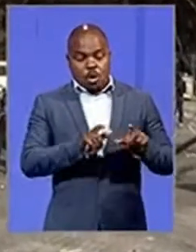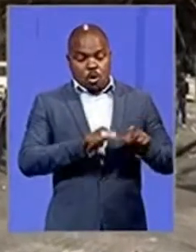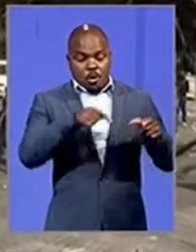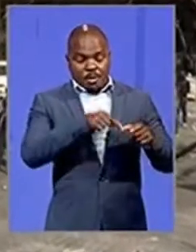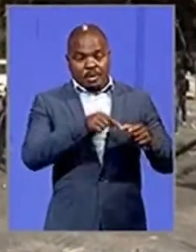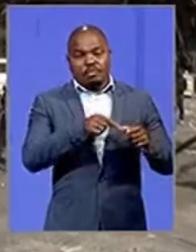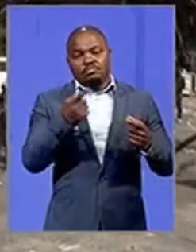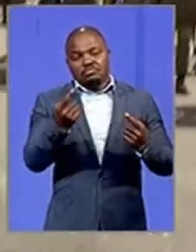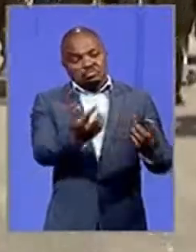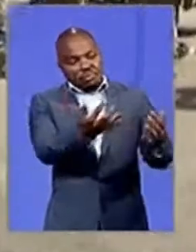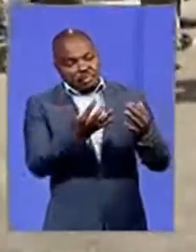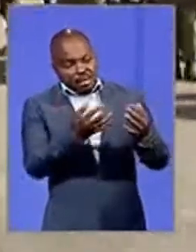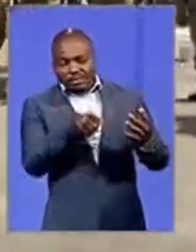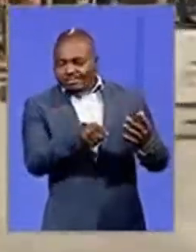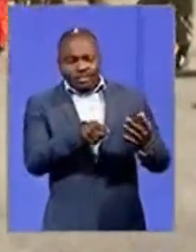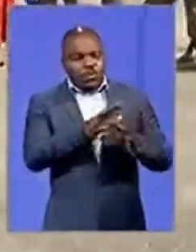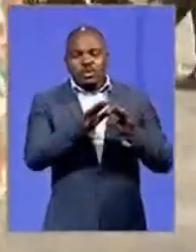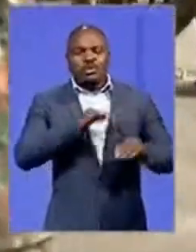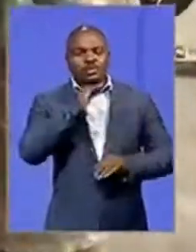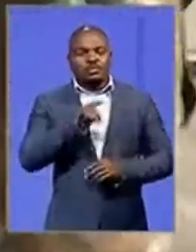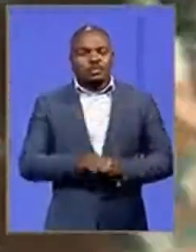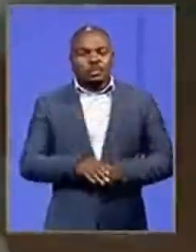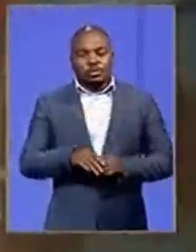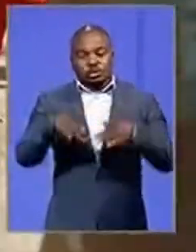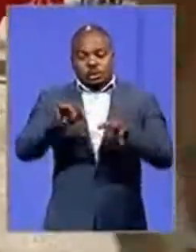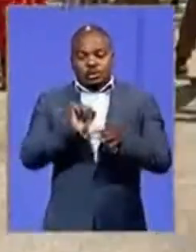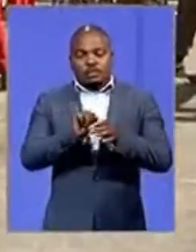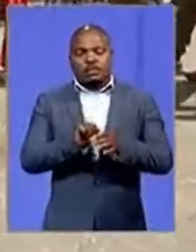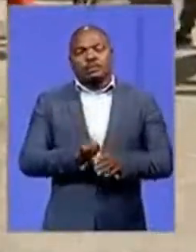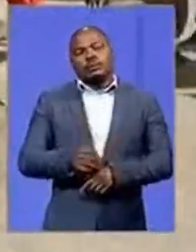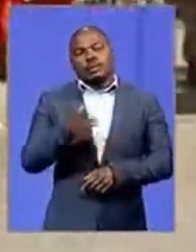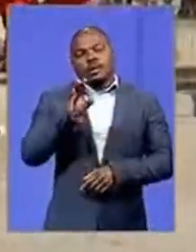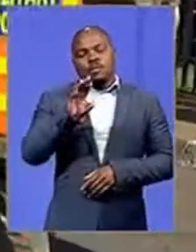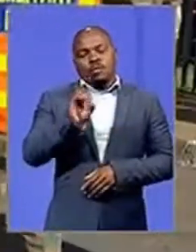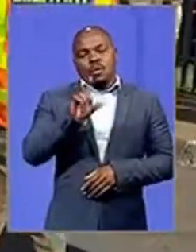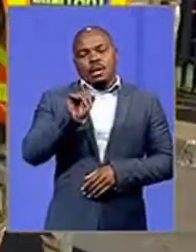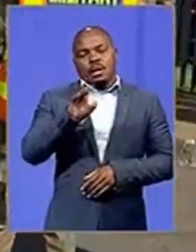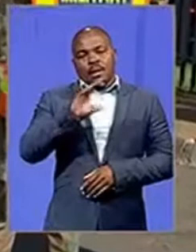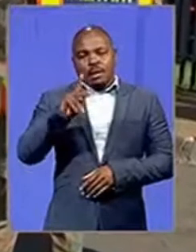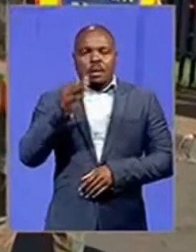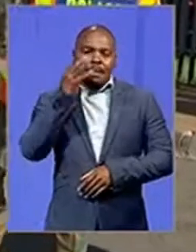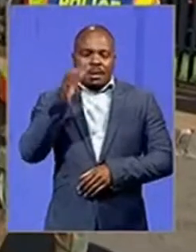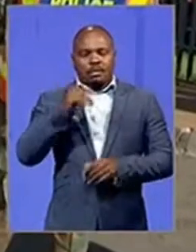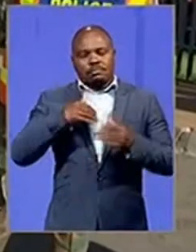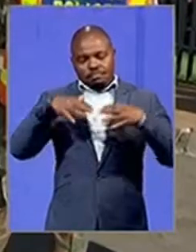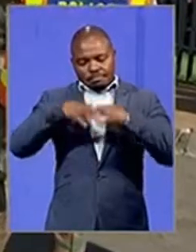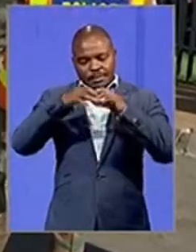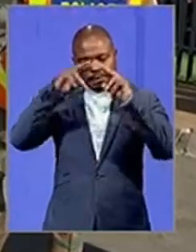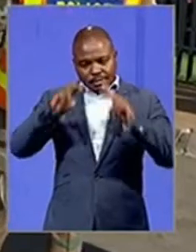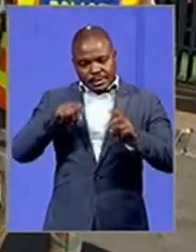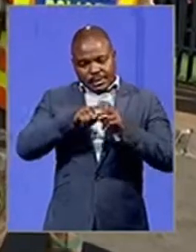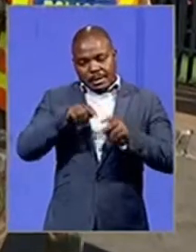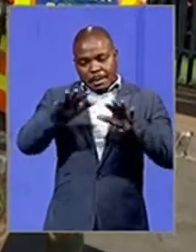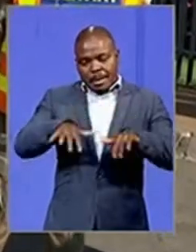fa pele ga kgotla e ne e sa lekana. Monnasetilo wa komiti Cedric Frorik a re ba tla tlhopha dipatlisiso tse di dirwang ke palamente